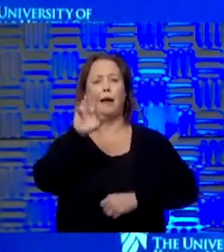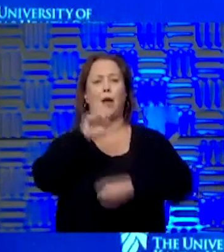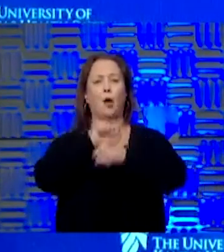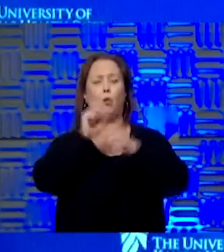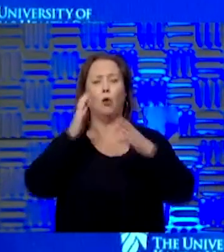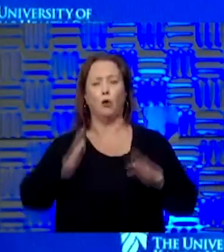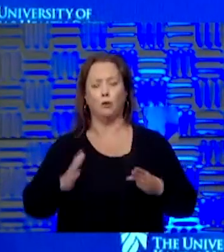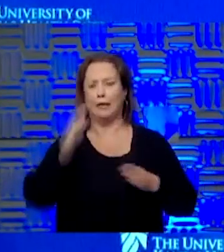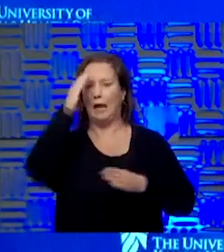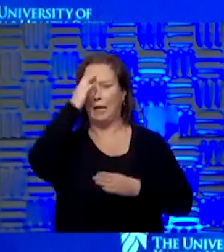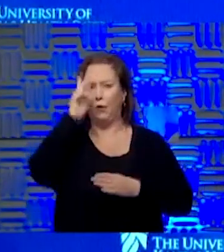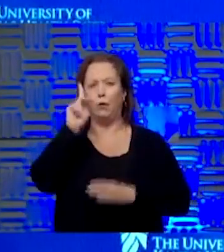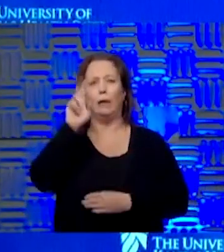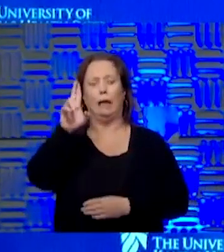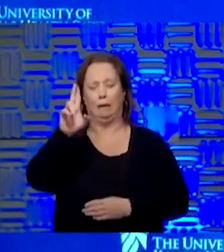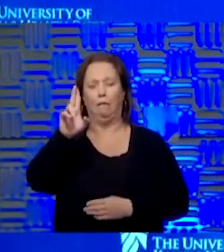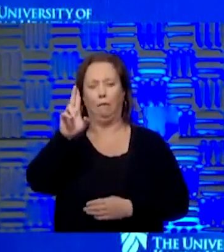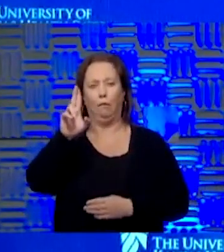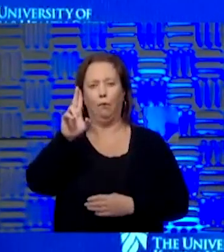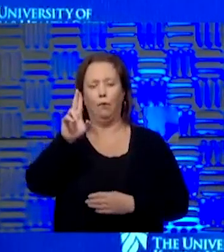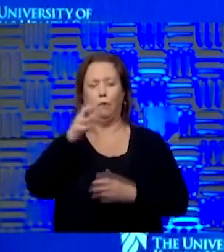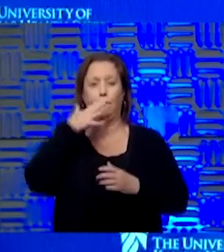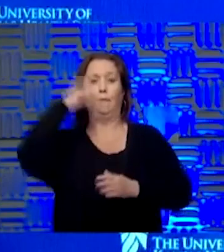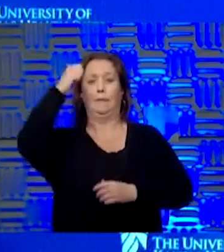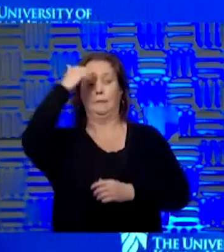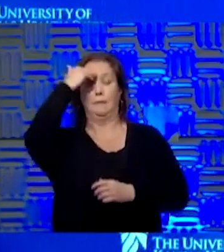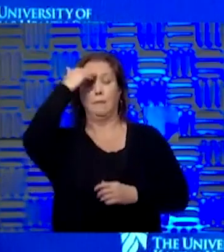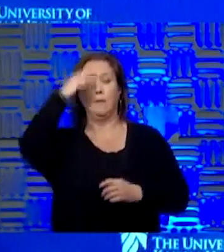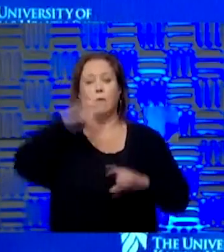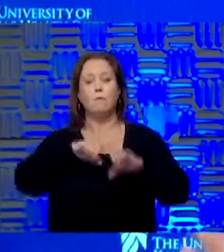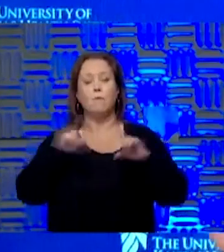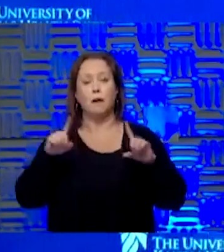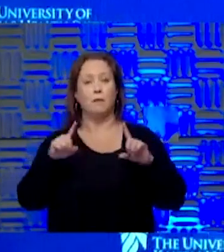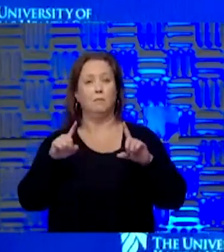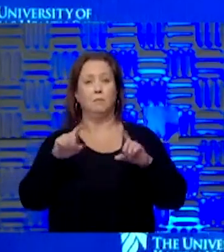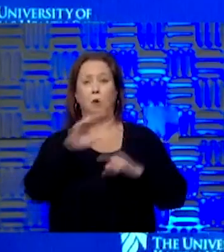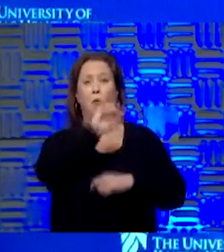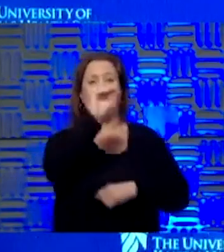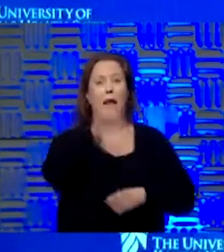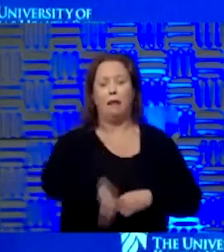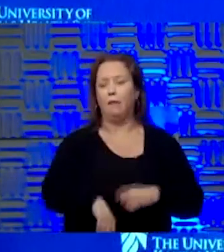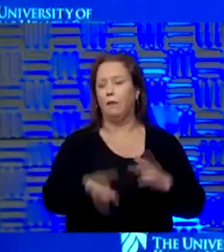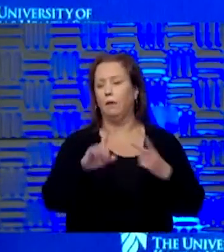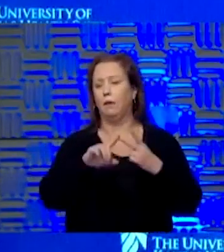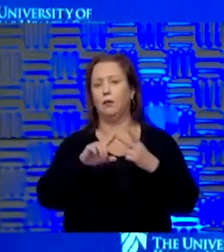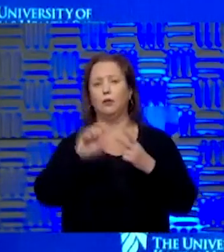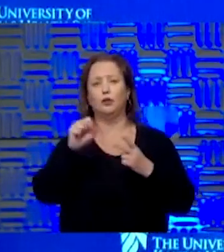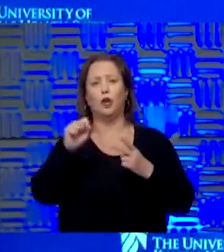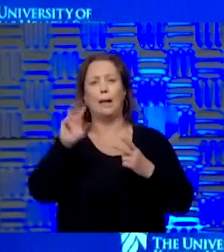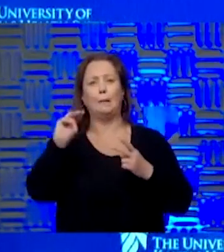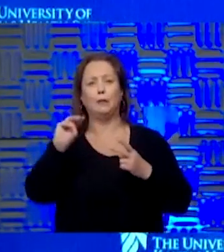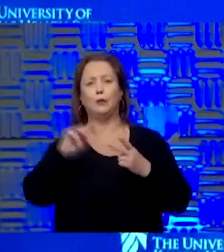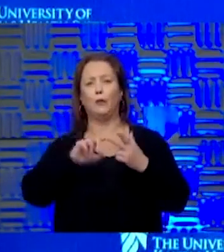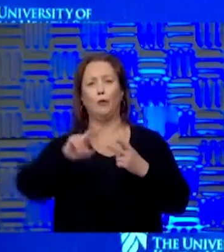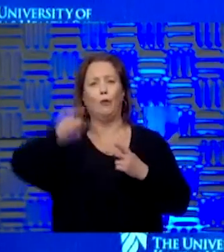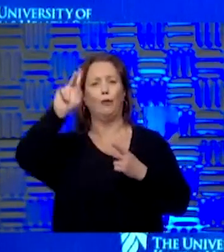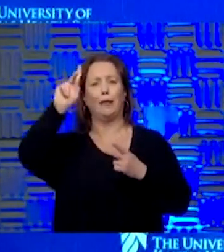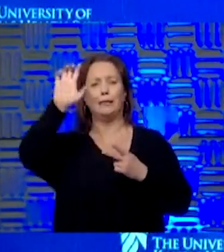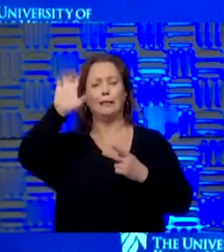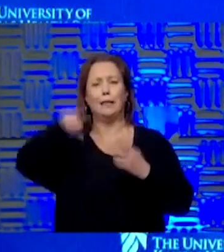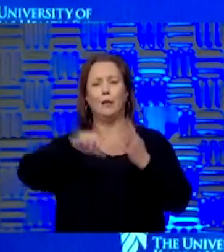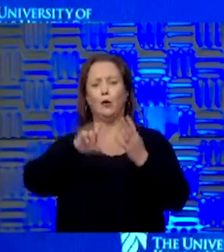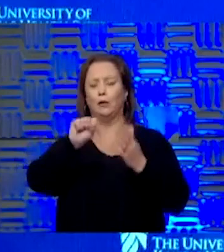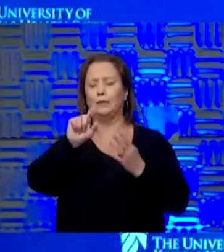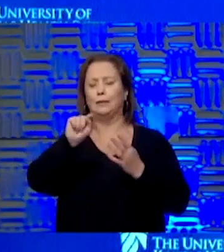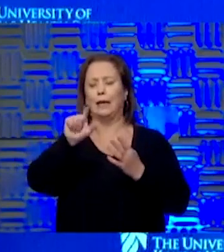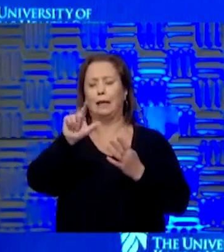I know the University of Kansas Health System the best, but you know, whether you're at Olathe or Shawnee Mission or North Kansas City or Luke's or